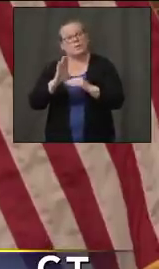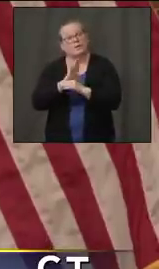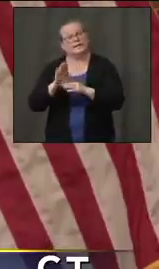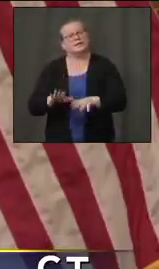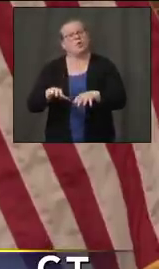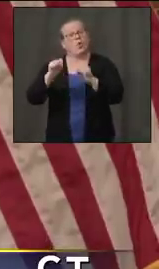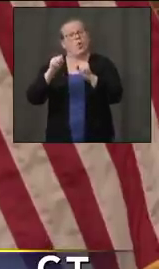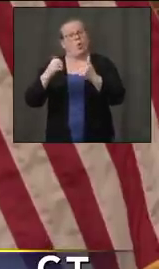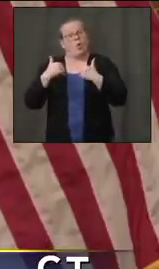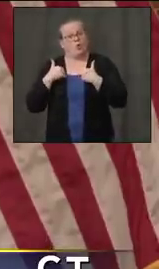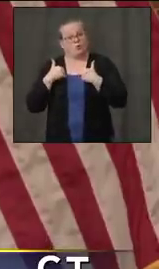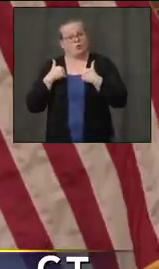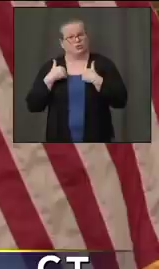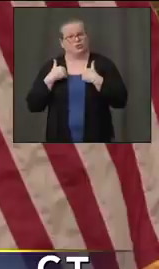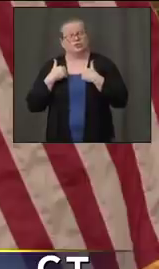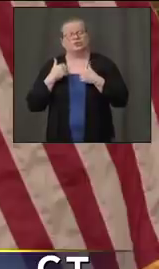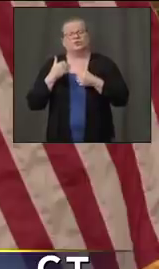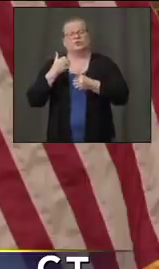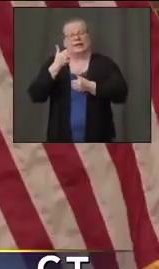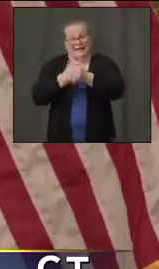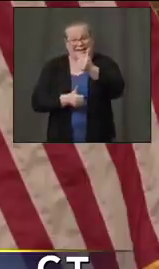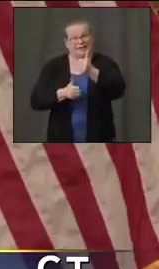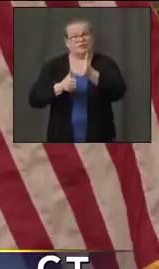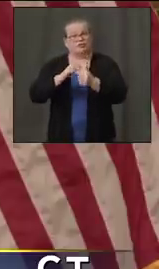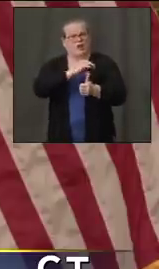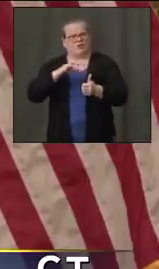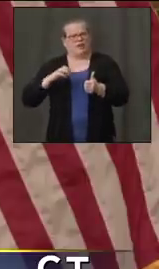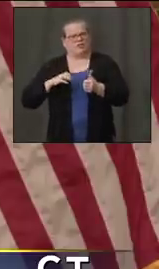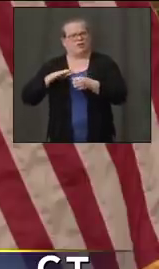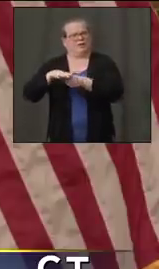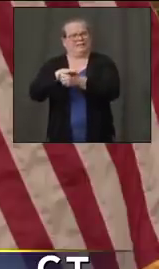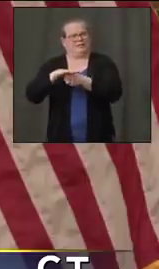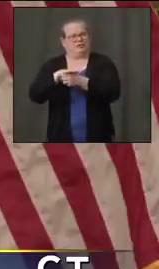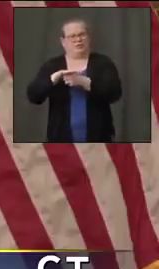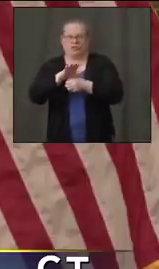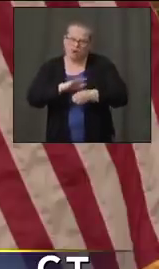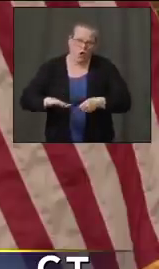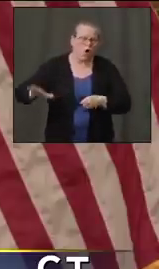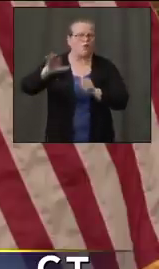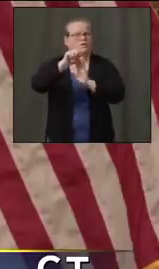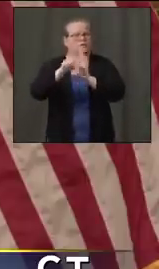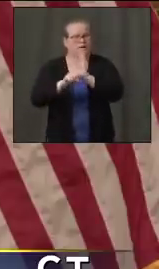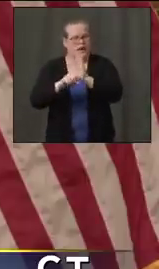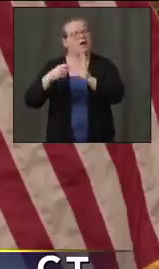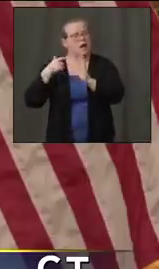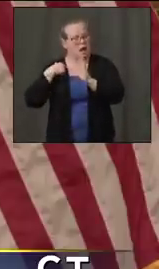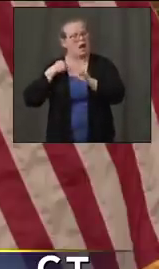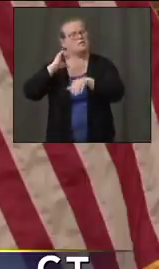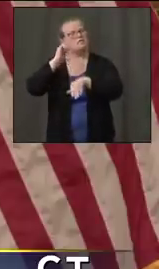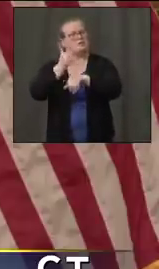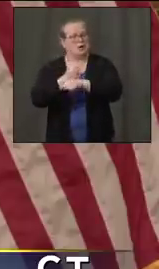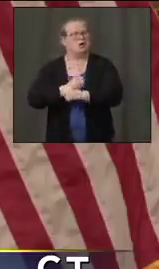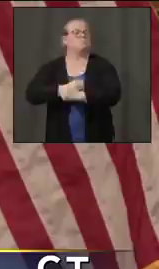owners in each of the congressional districts across our state. And on Tuesday, I